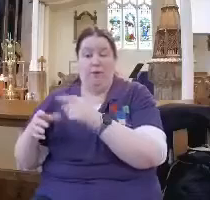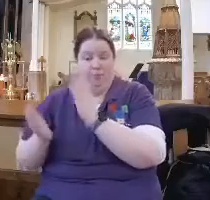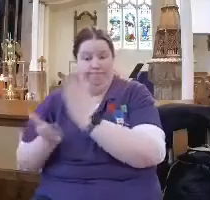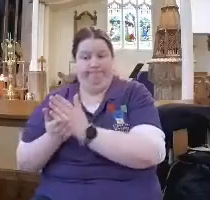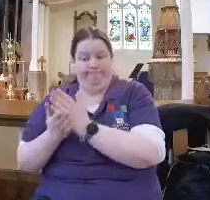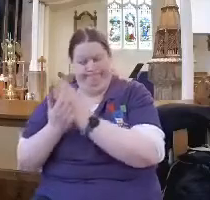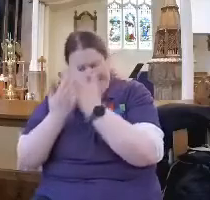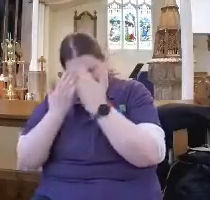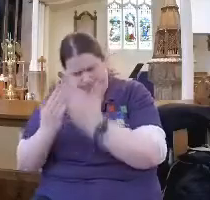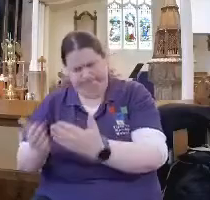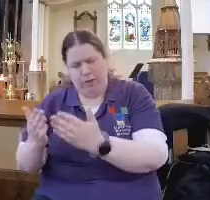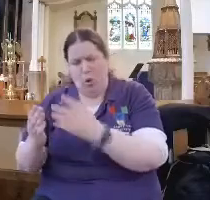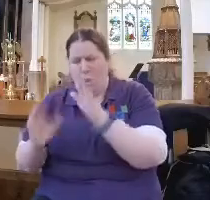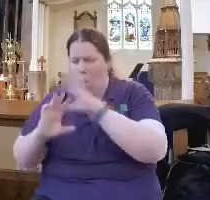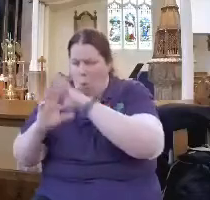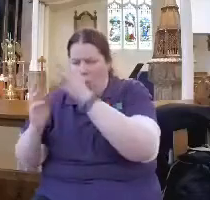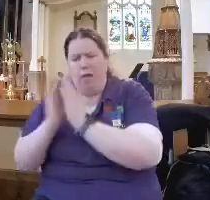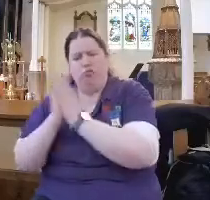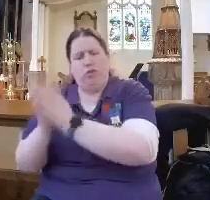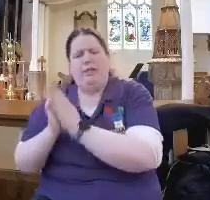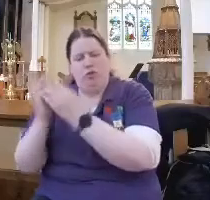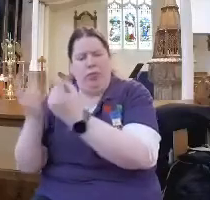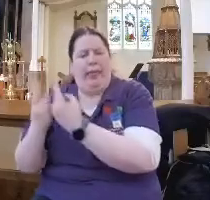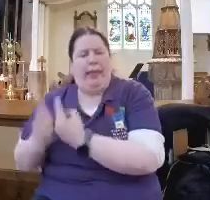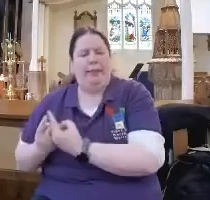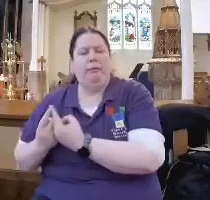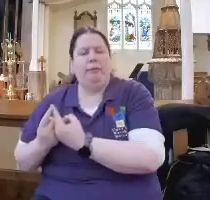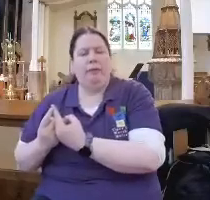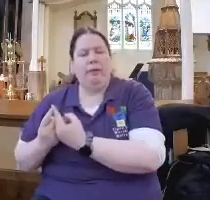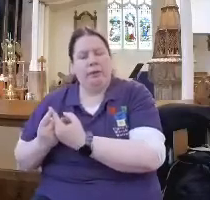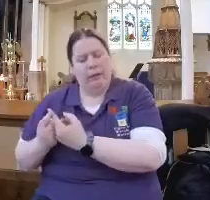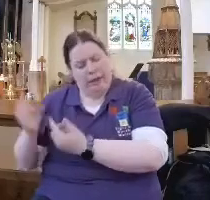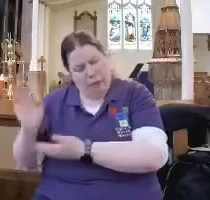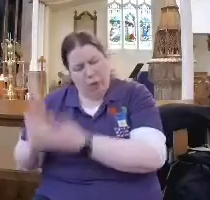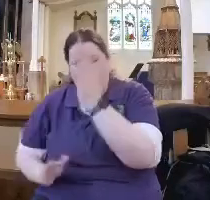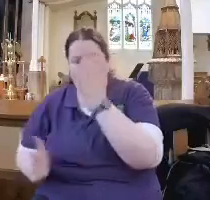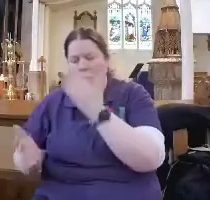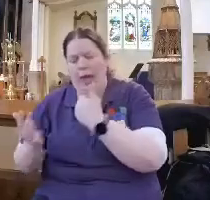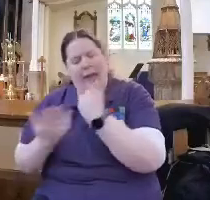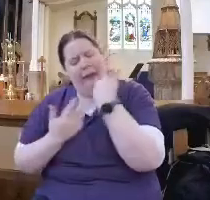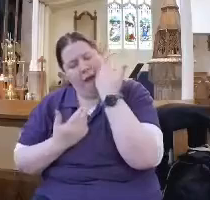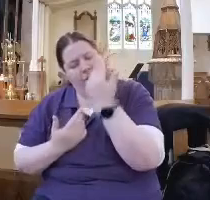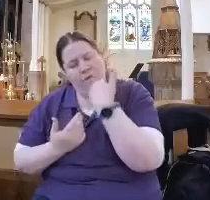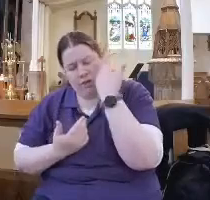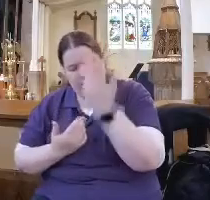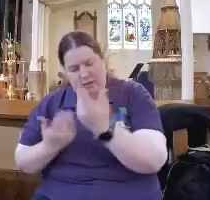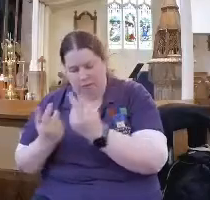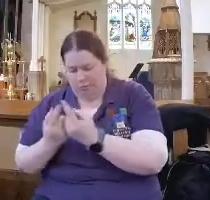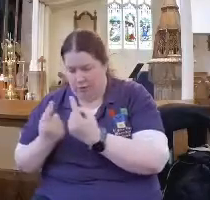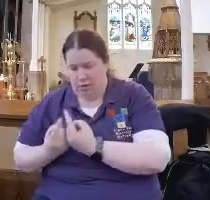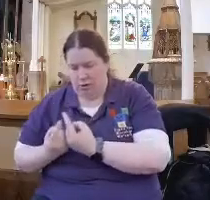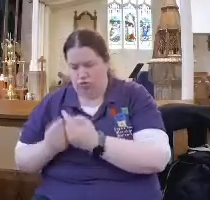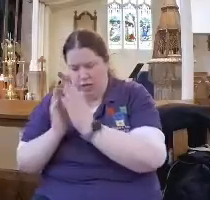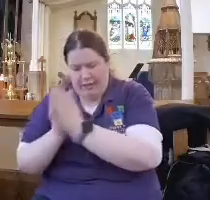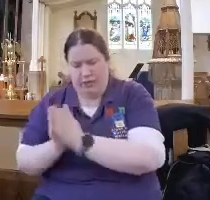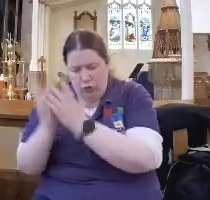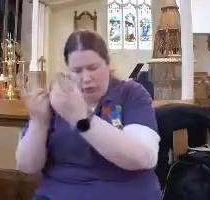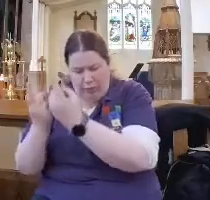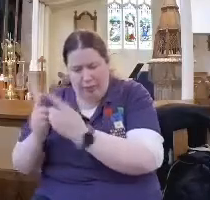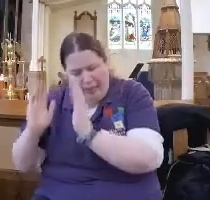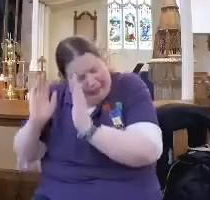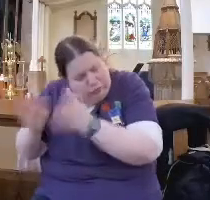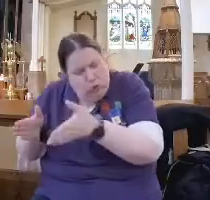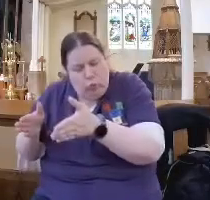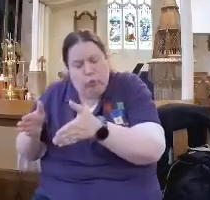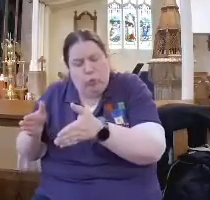and they did all the religious things that they needed to do. They went through every single religious thing they had to do,